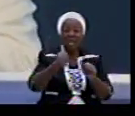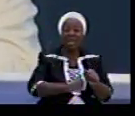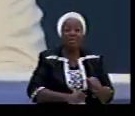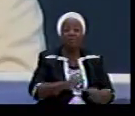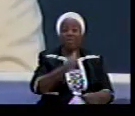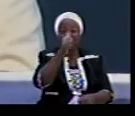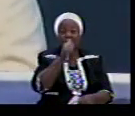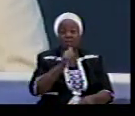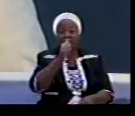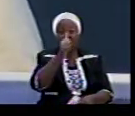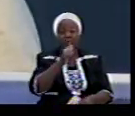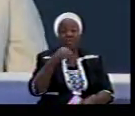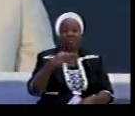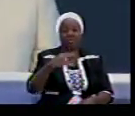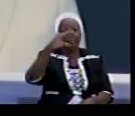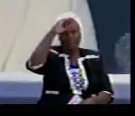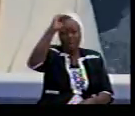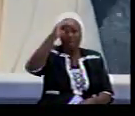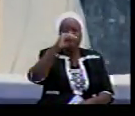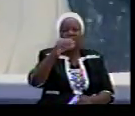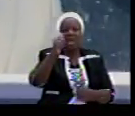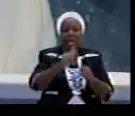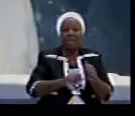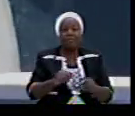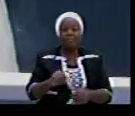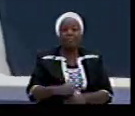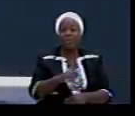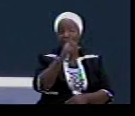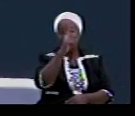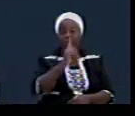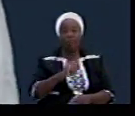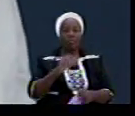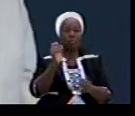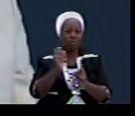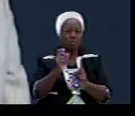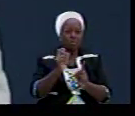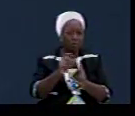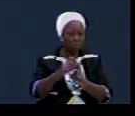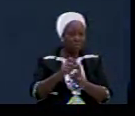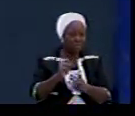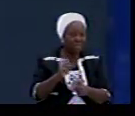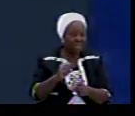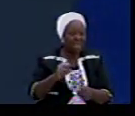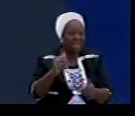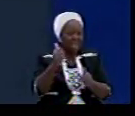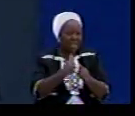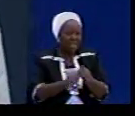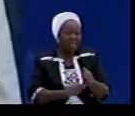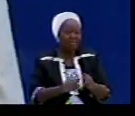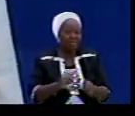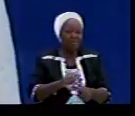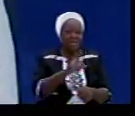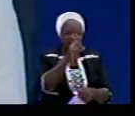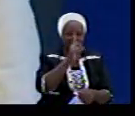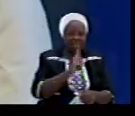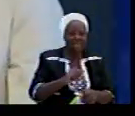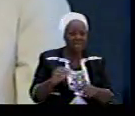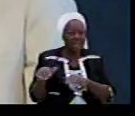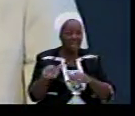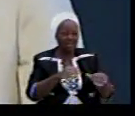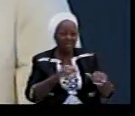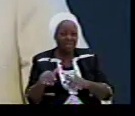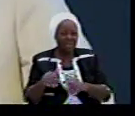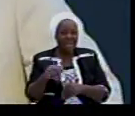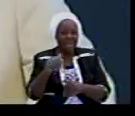secret of man, every idle word, every idle action, every